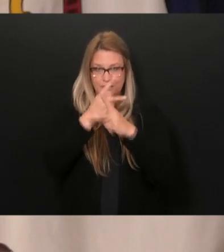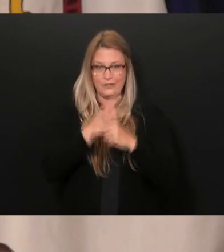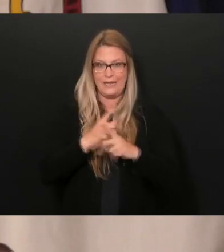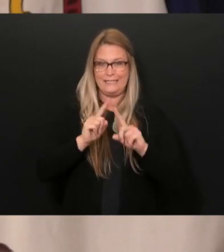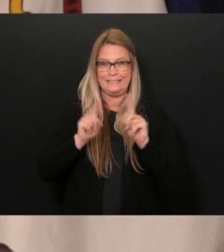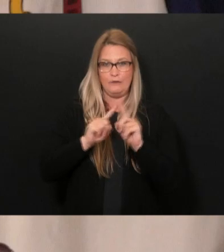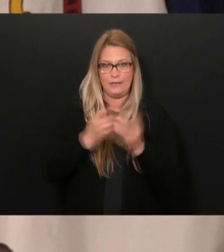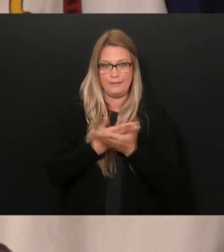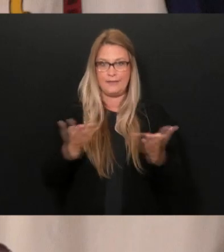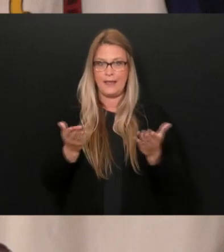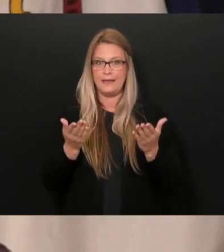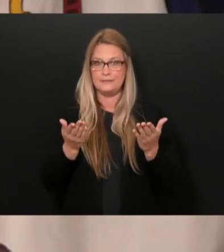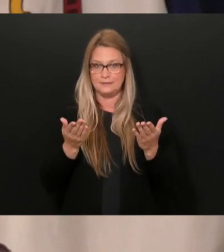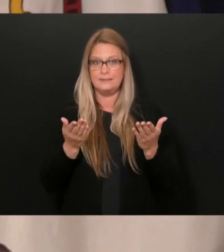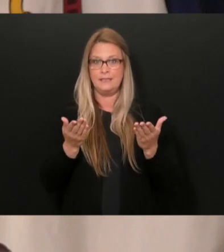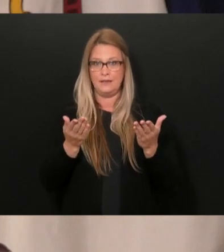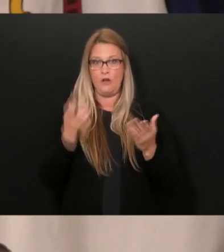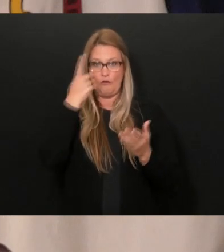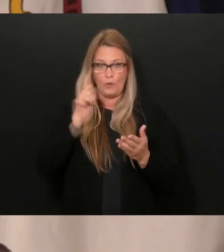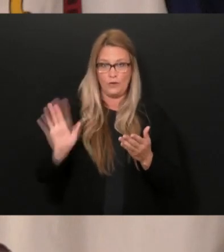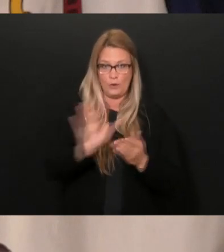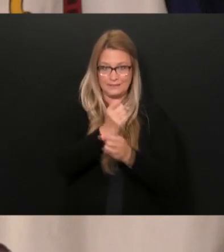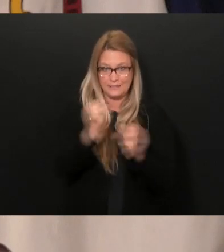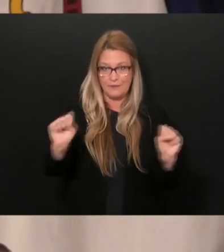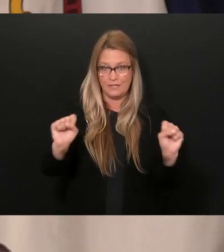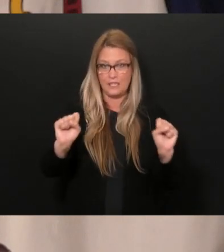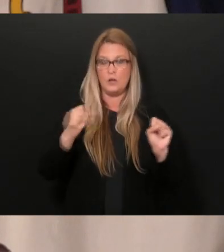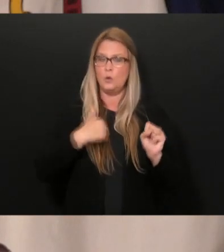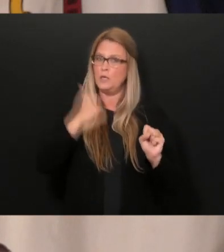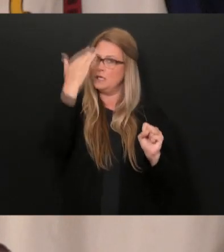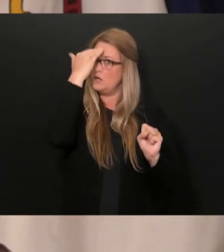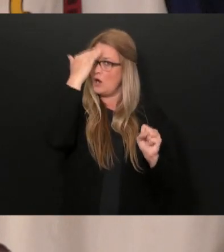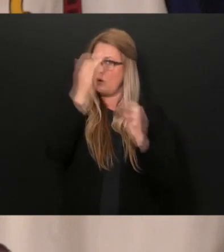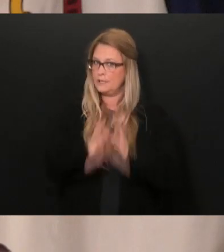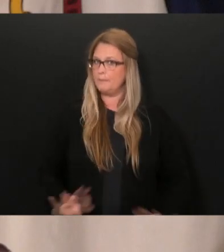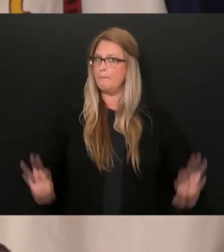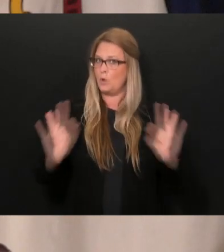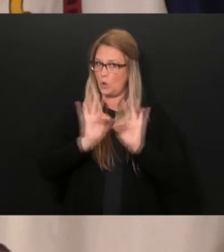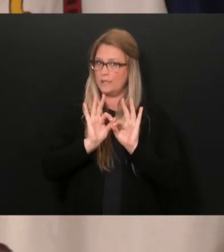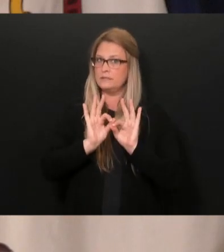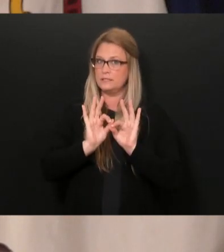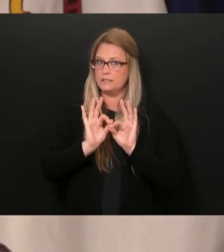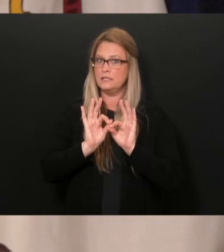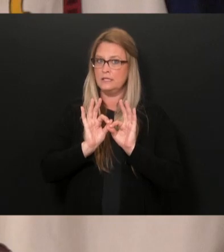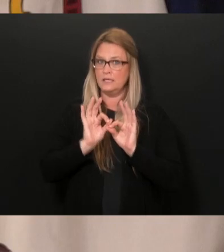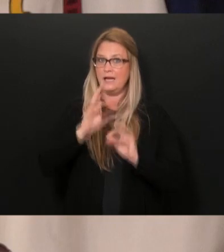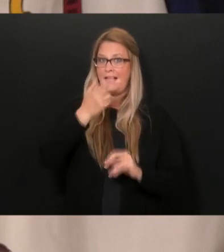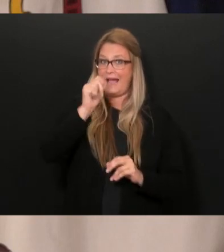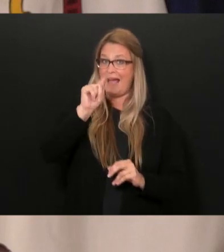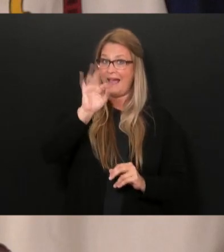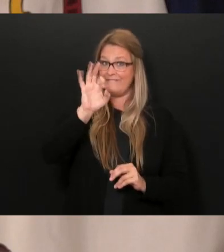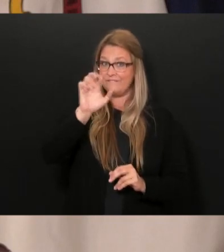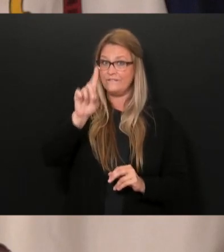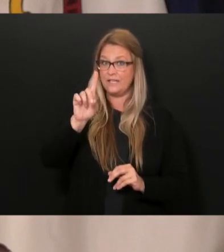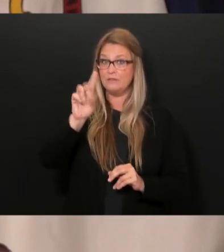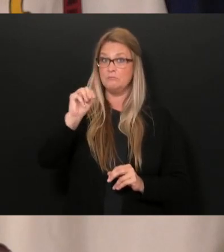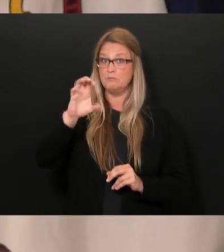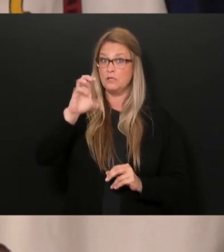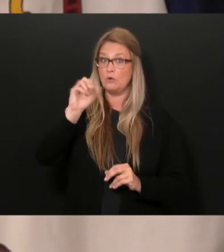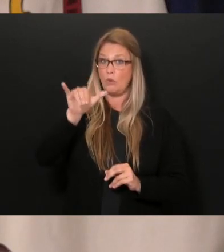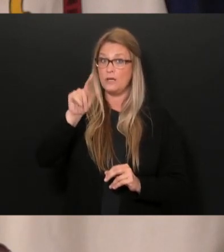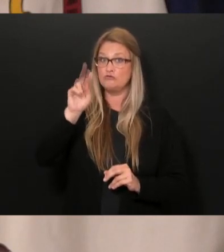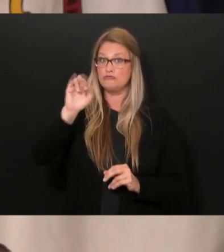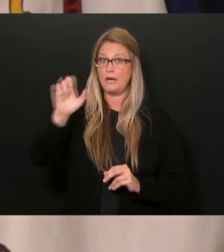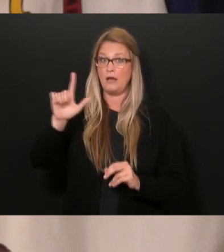factors. We know how important the Hatfields and McCoy's trails are to us economically in the southern end of